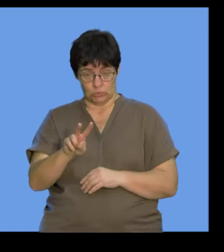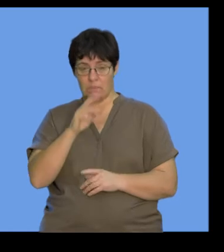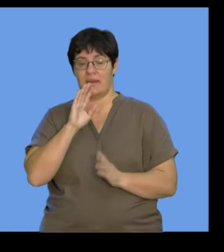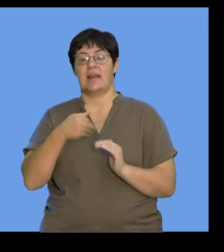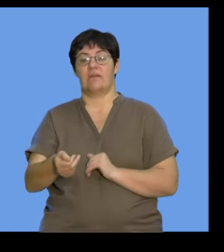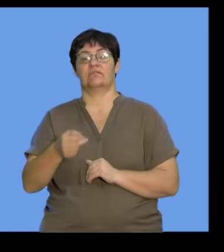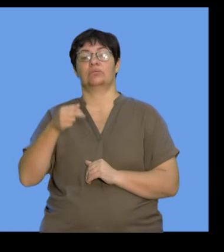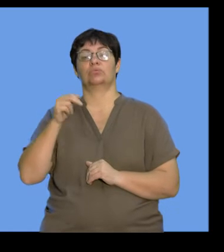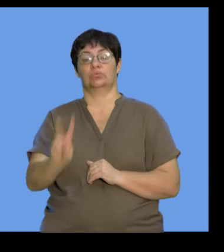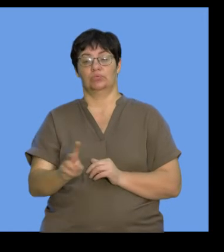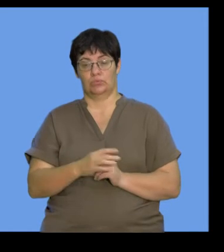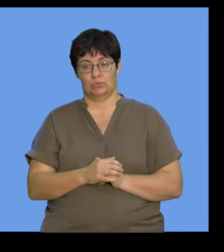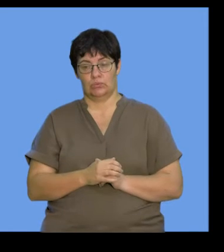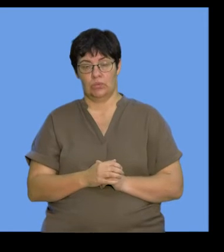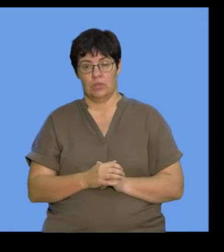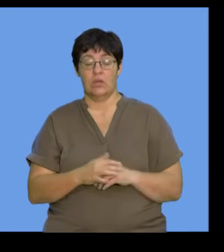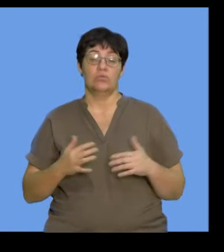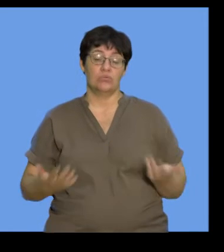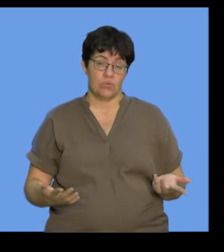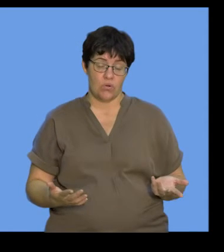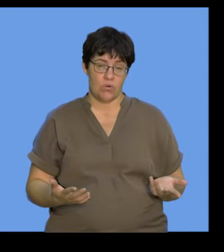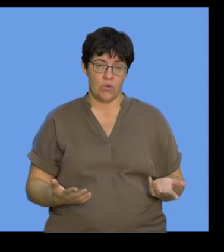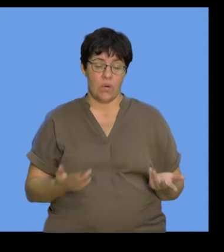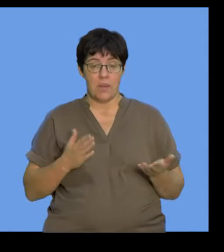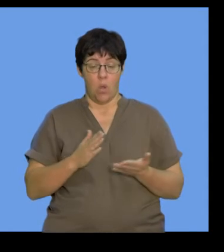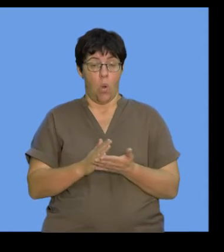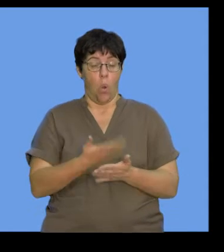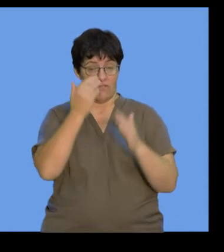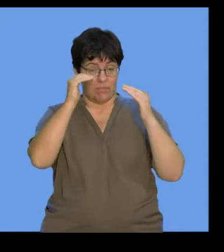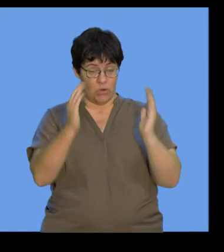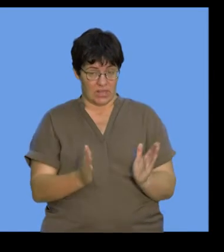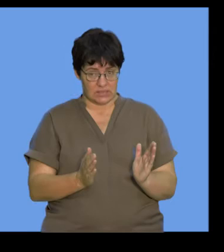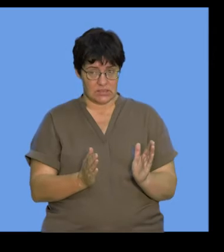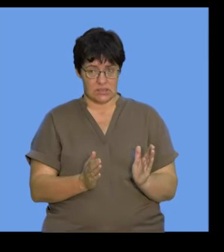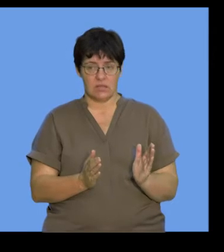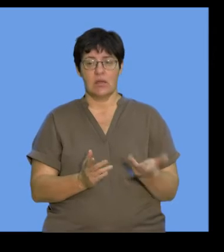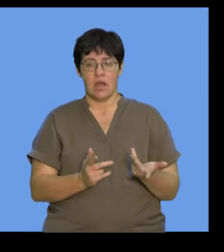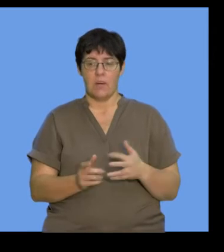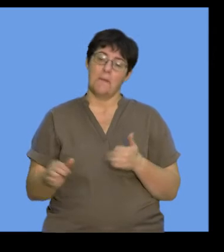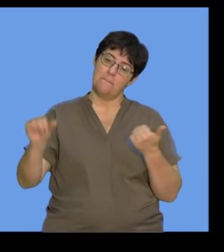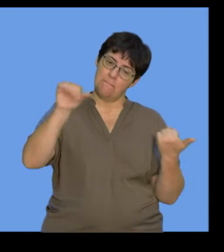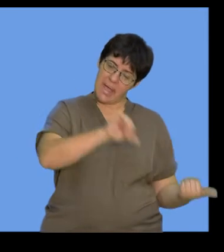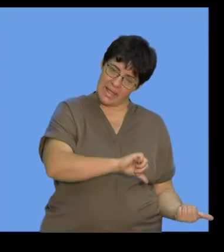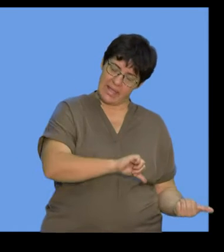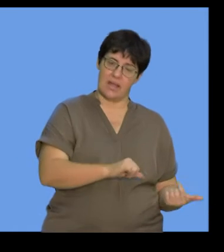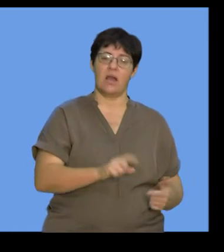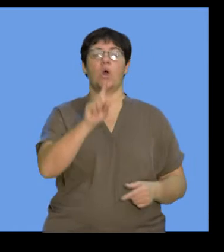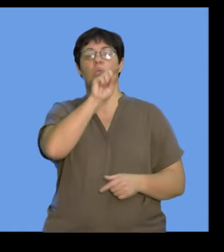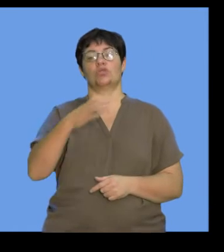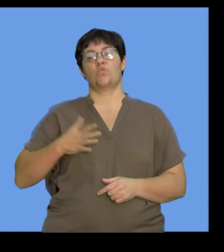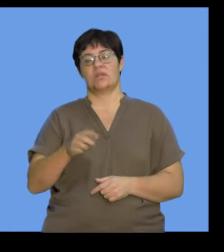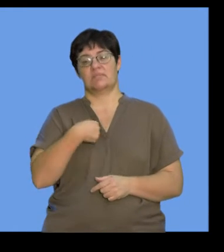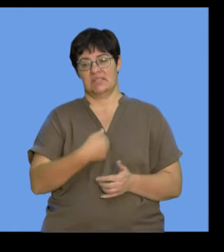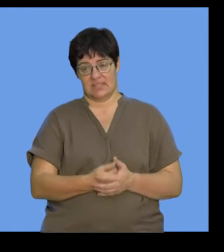with 2. Such that if I was to remove the brackets, it will take me back to what the question